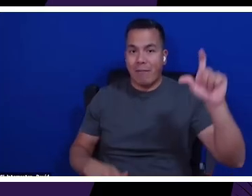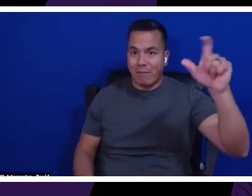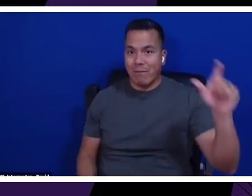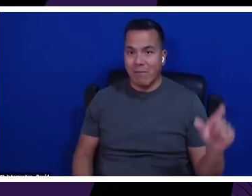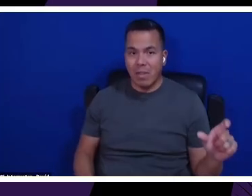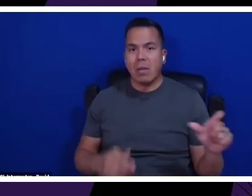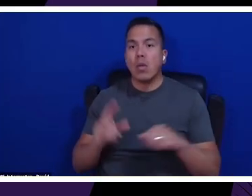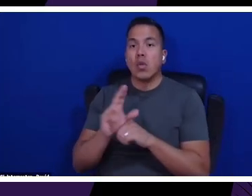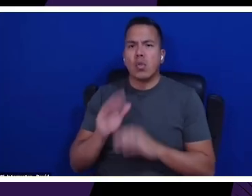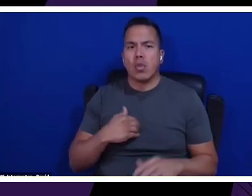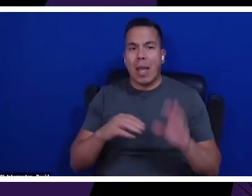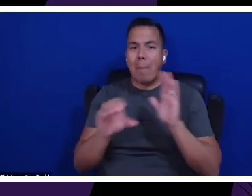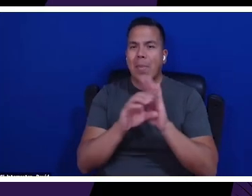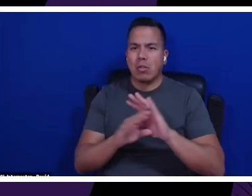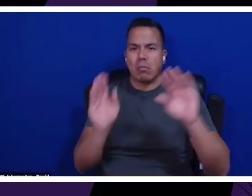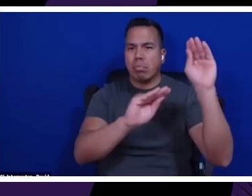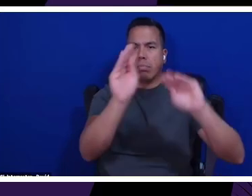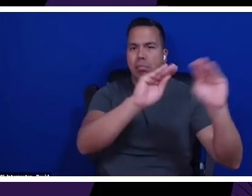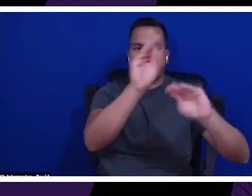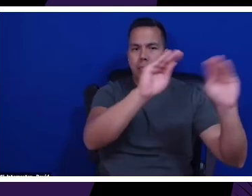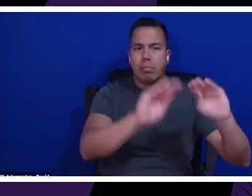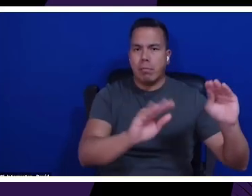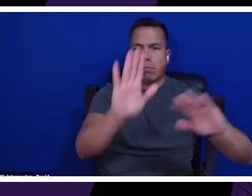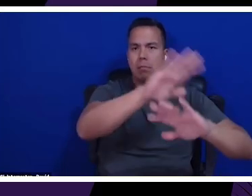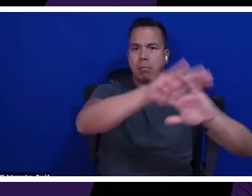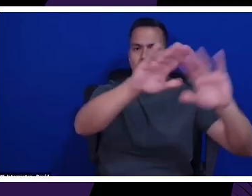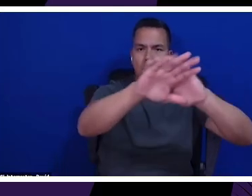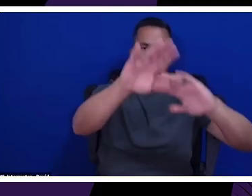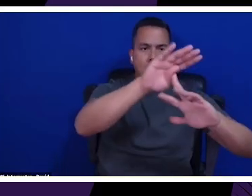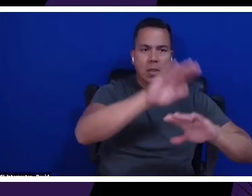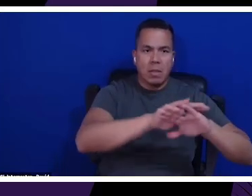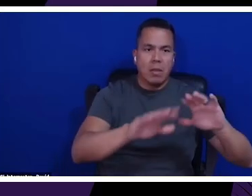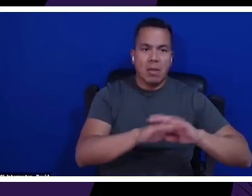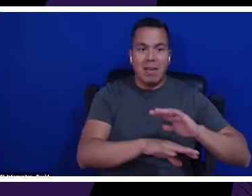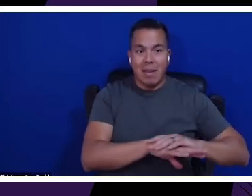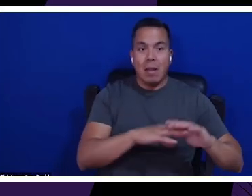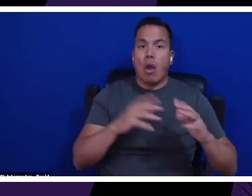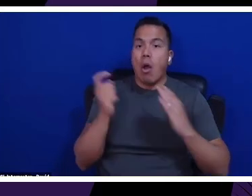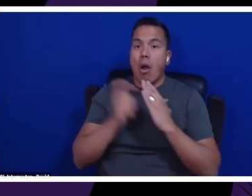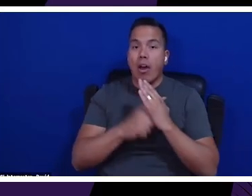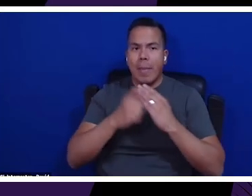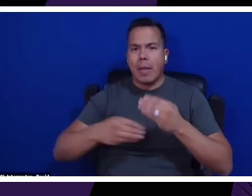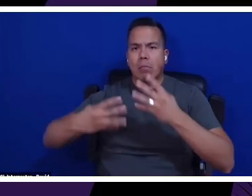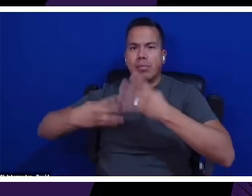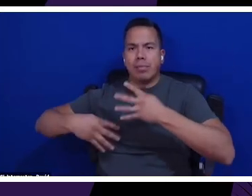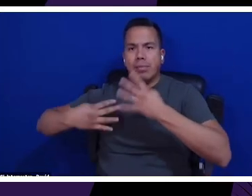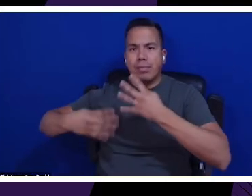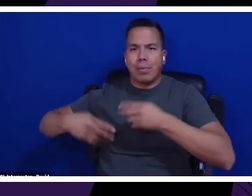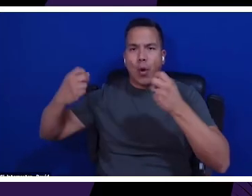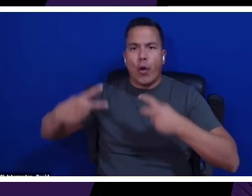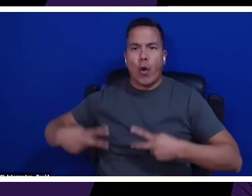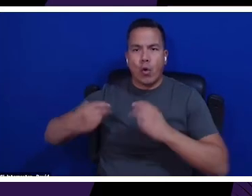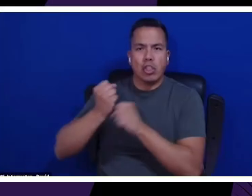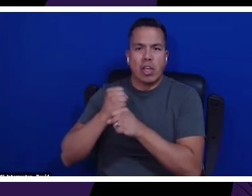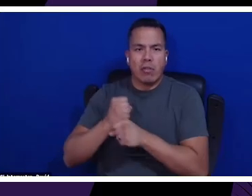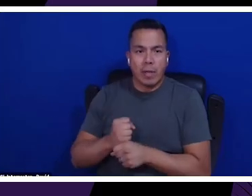arrange images directly on the screen while automatically generating the underlying P5 code. As images were added